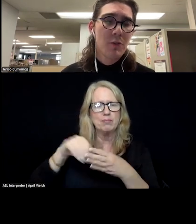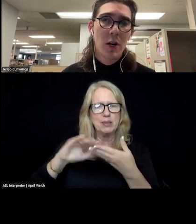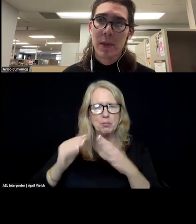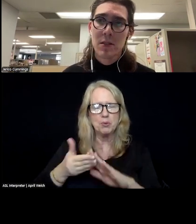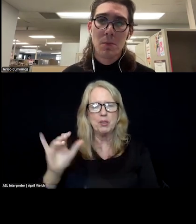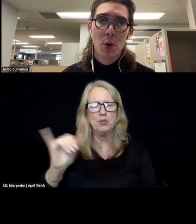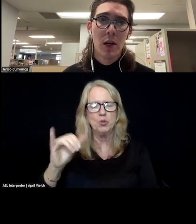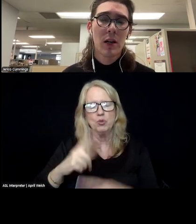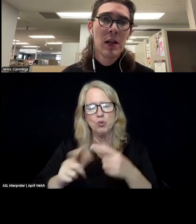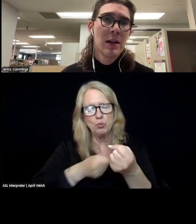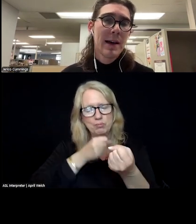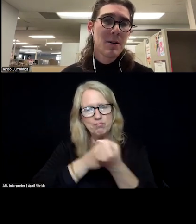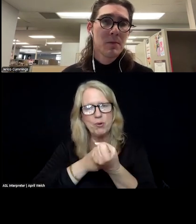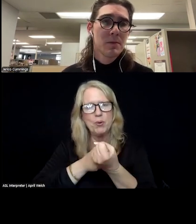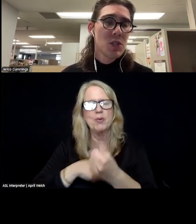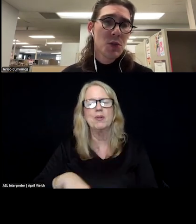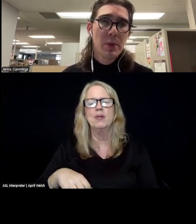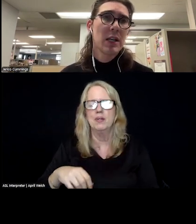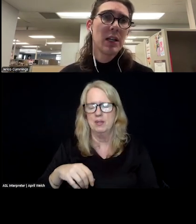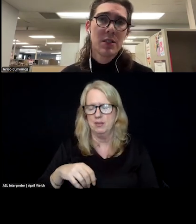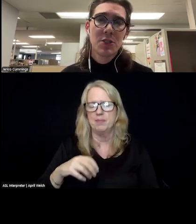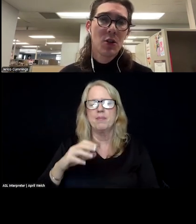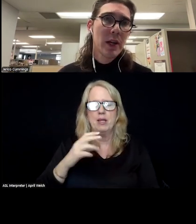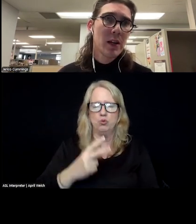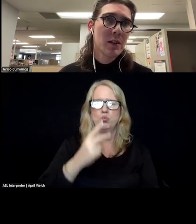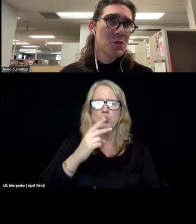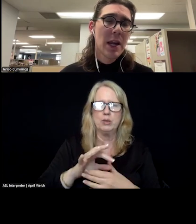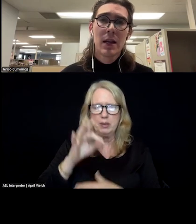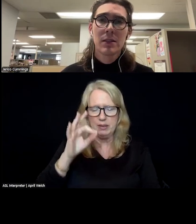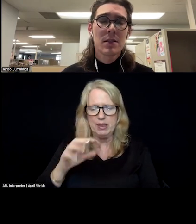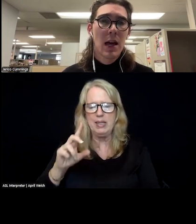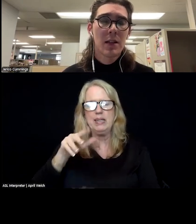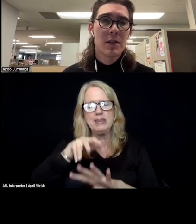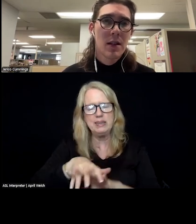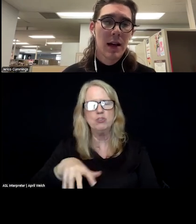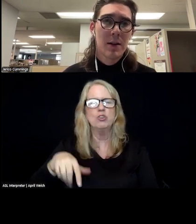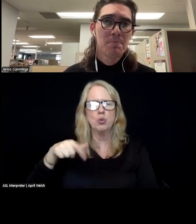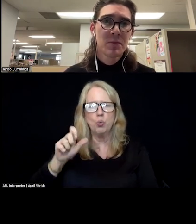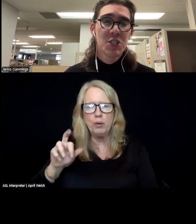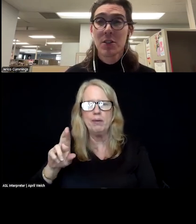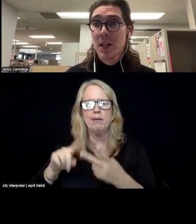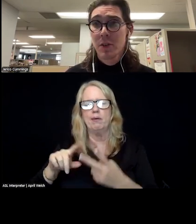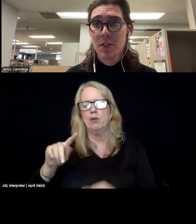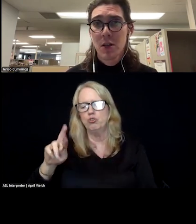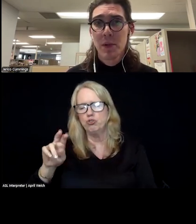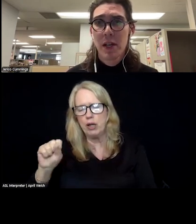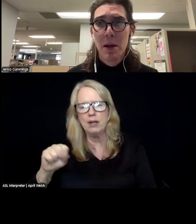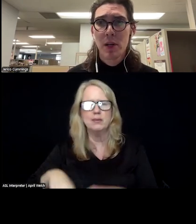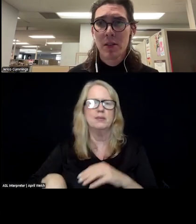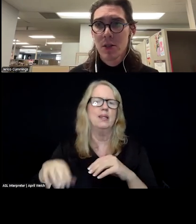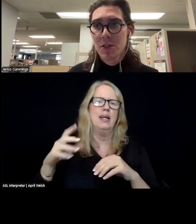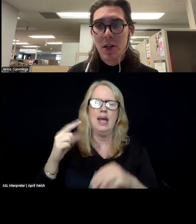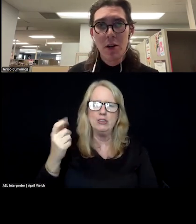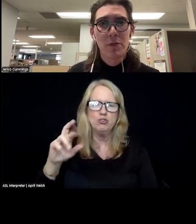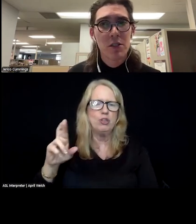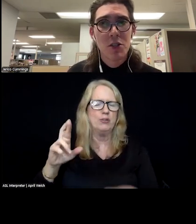to affirm and support Two-Spirit, Indigiqueer, trans, and gender diverse community